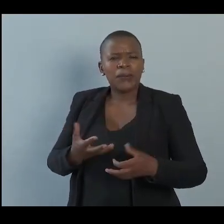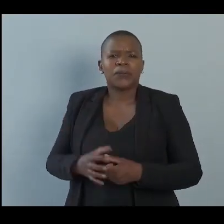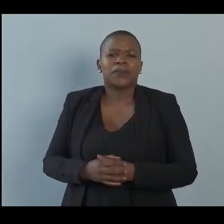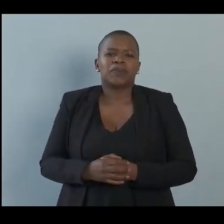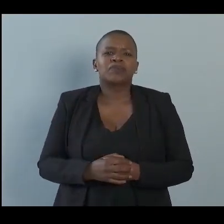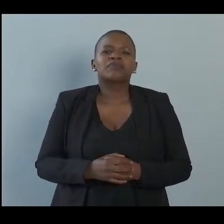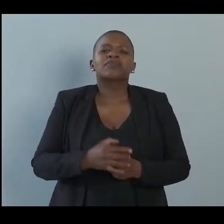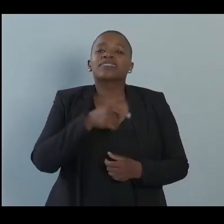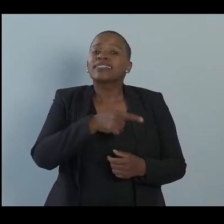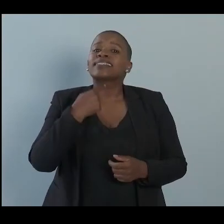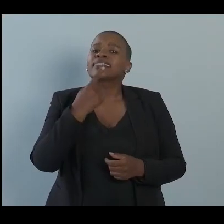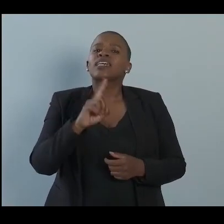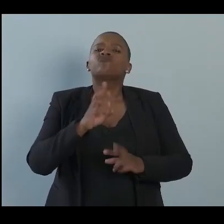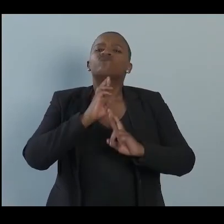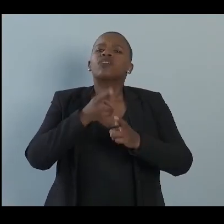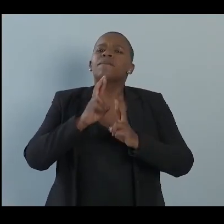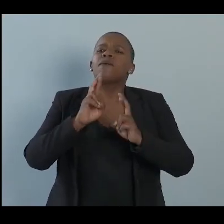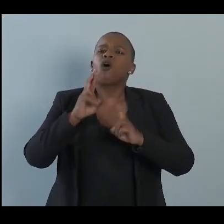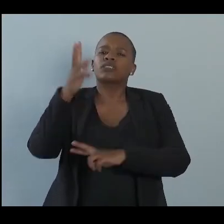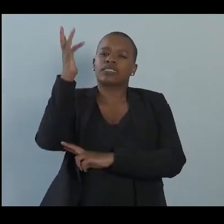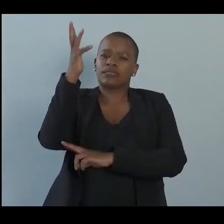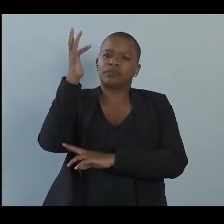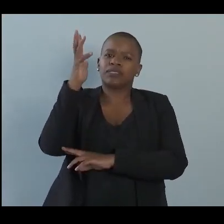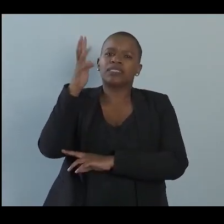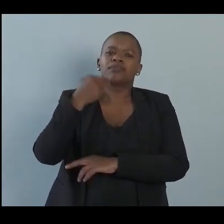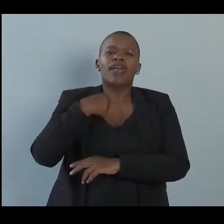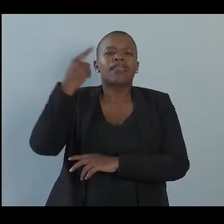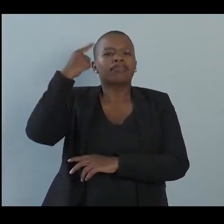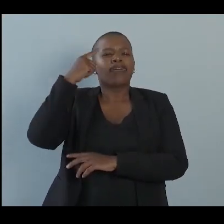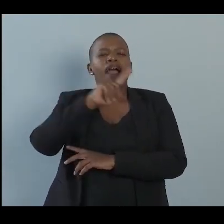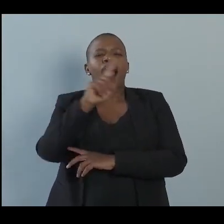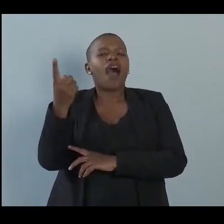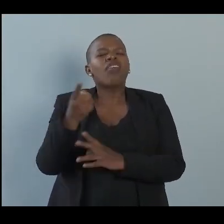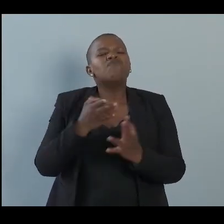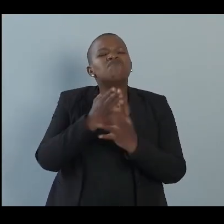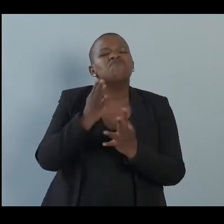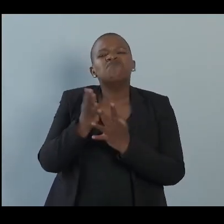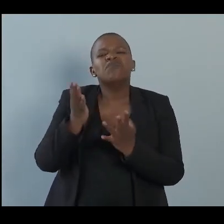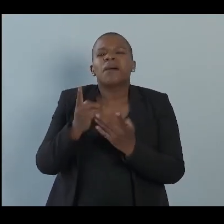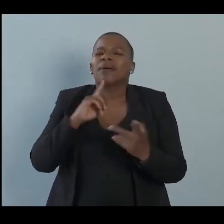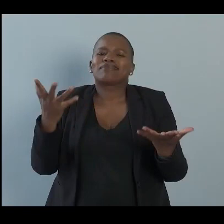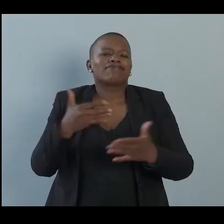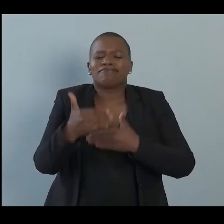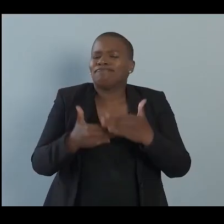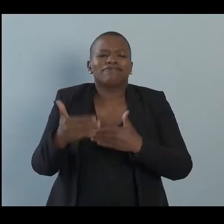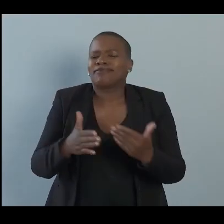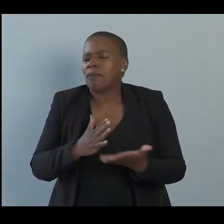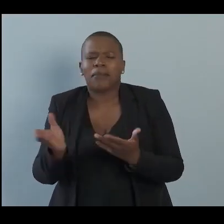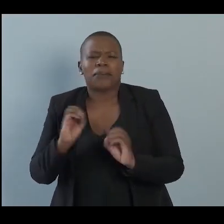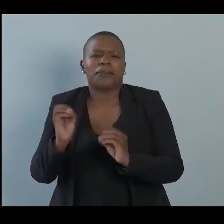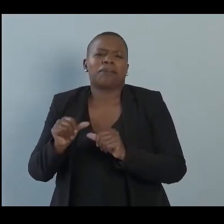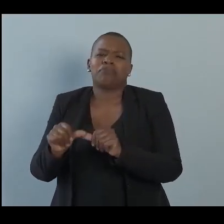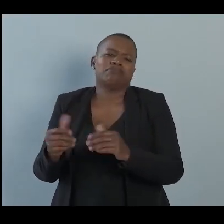mentioned, we are actively exploring those options. Unfortunately, the nature of these processes, you can't really give an update until we have